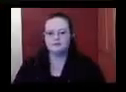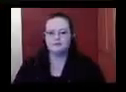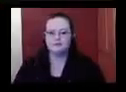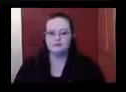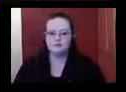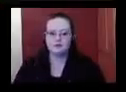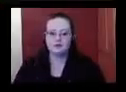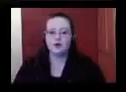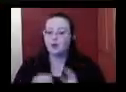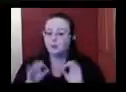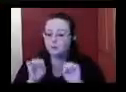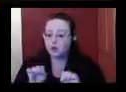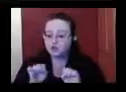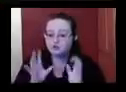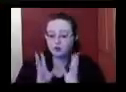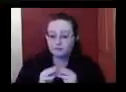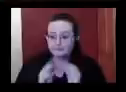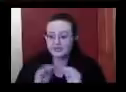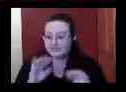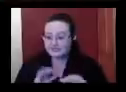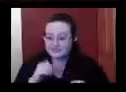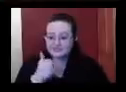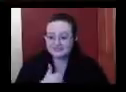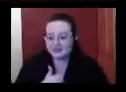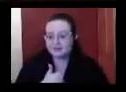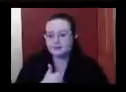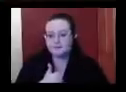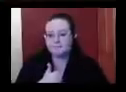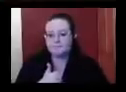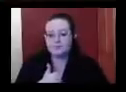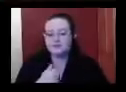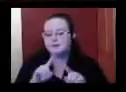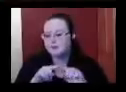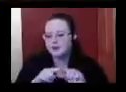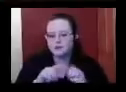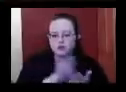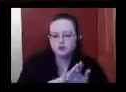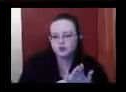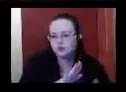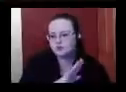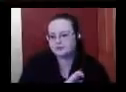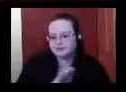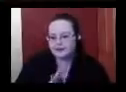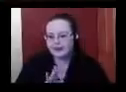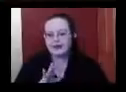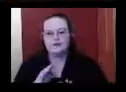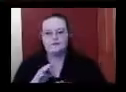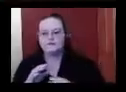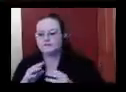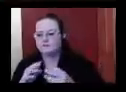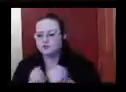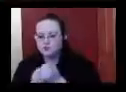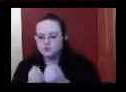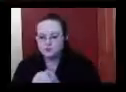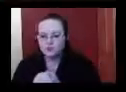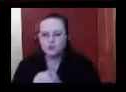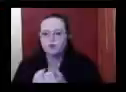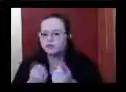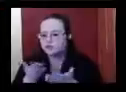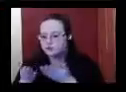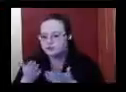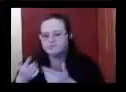parents and students may have either with school staff or board level staff, professional support services, they'll